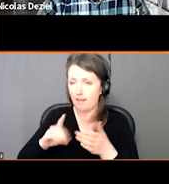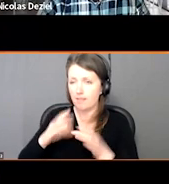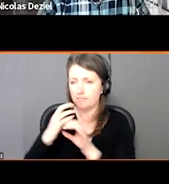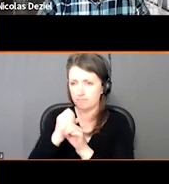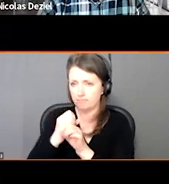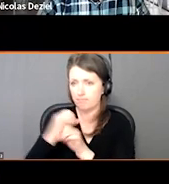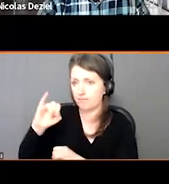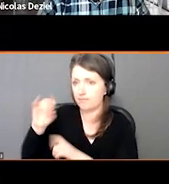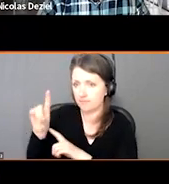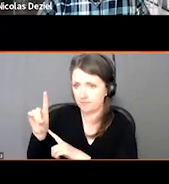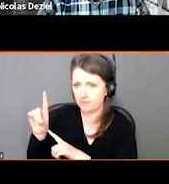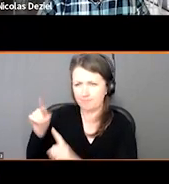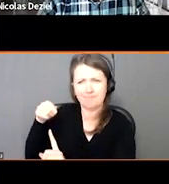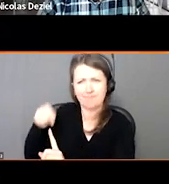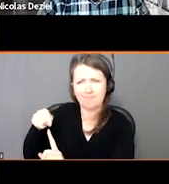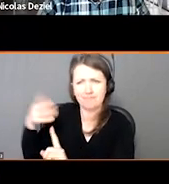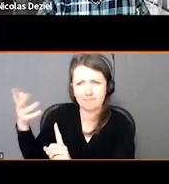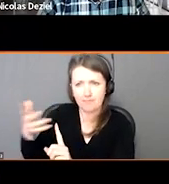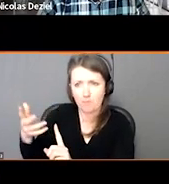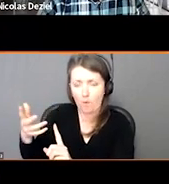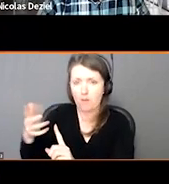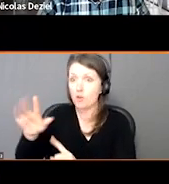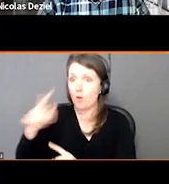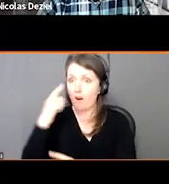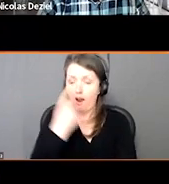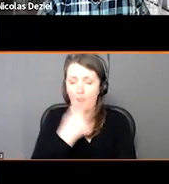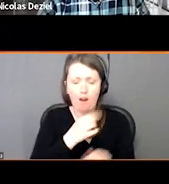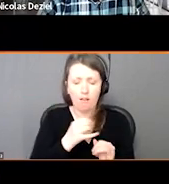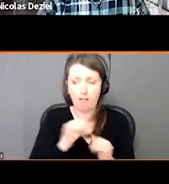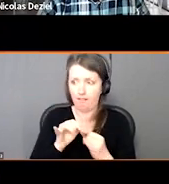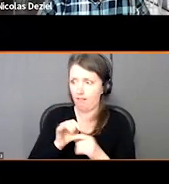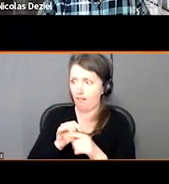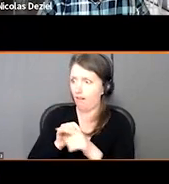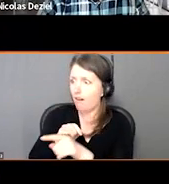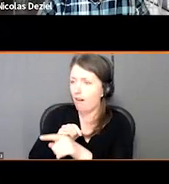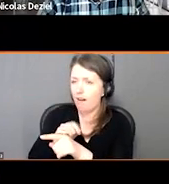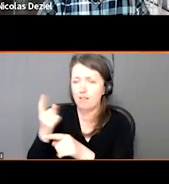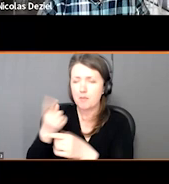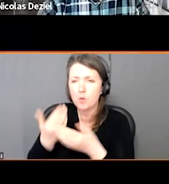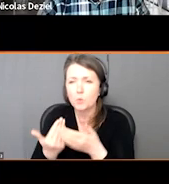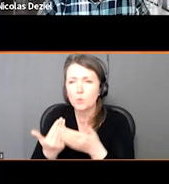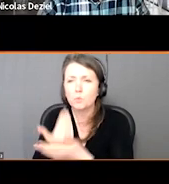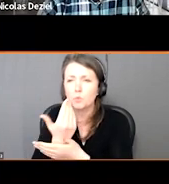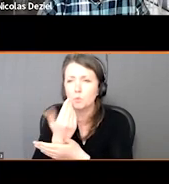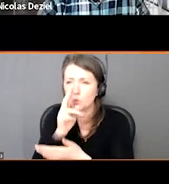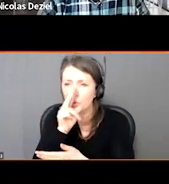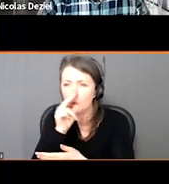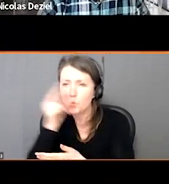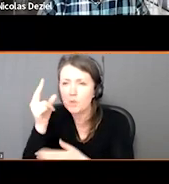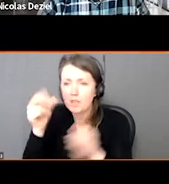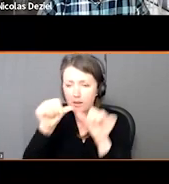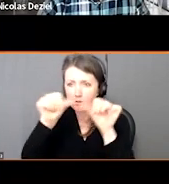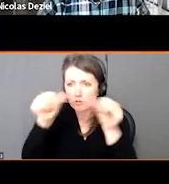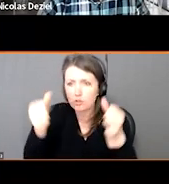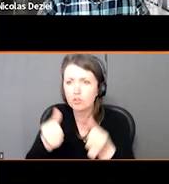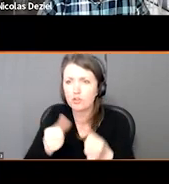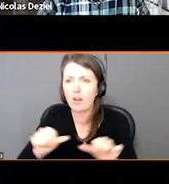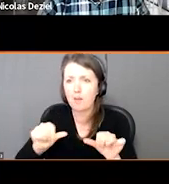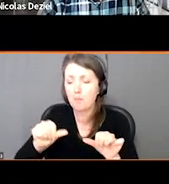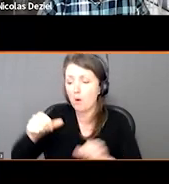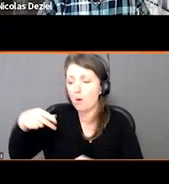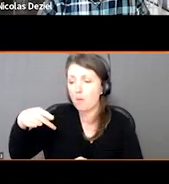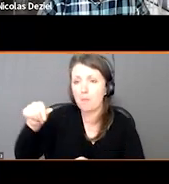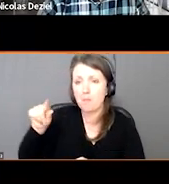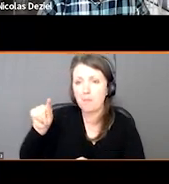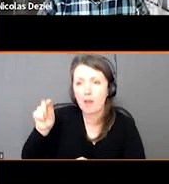the eye, right? So think of novel and unique shapes and patterns, which can be applied in